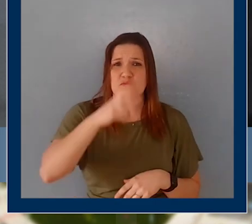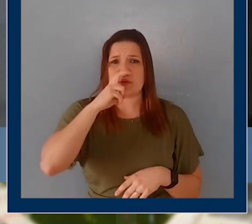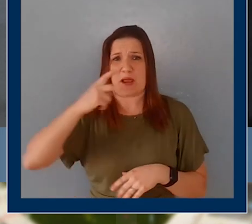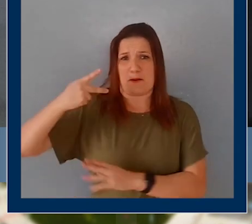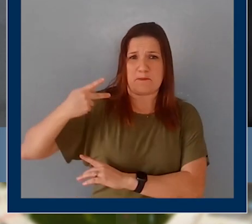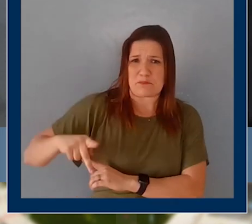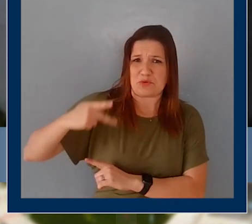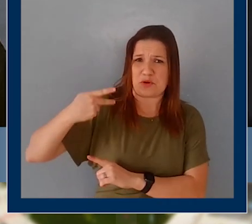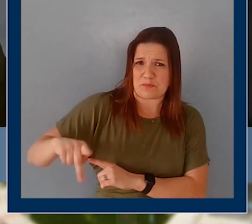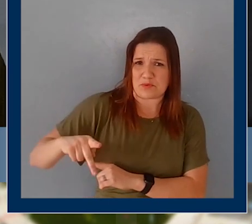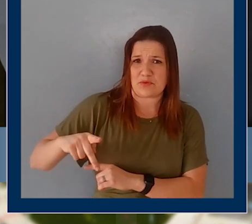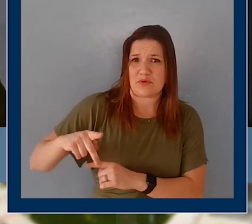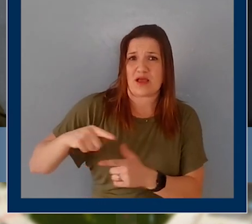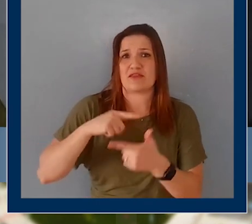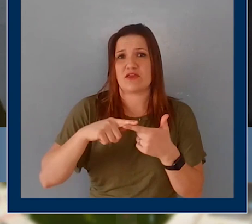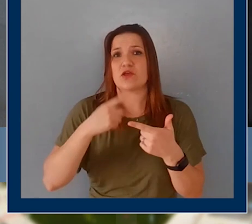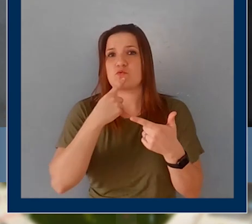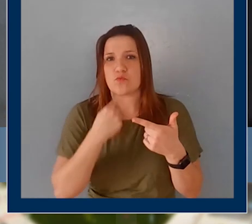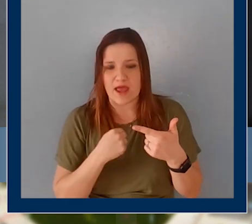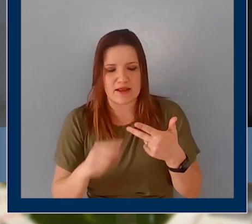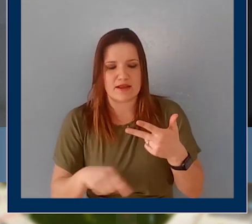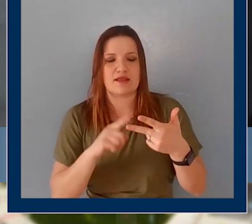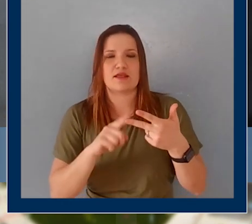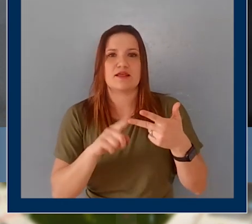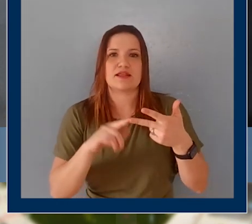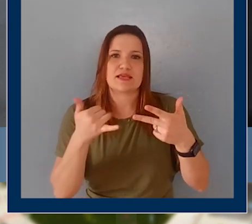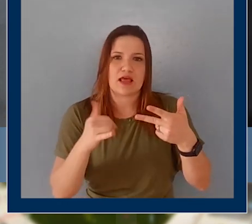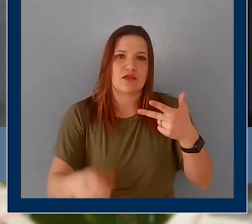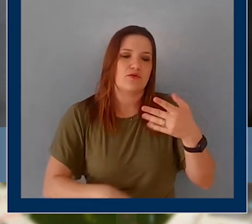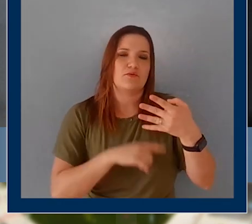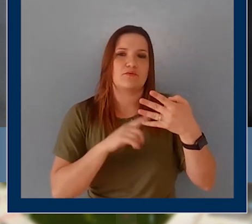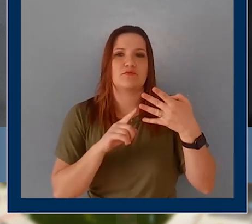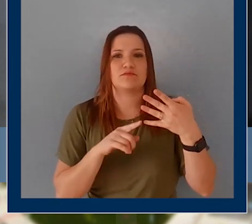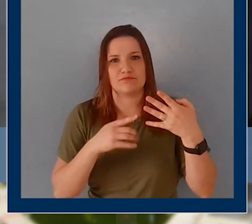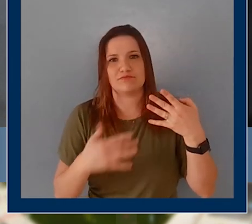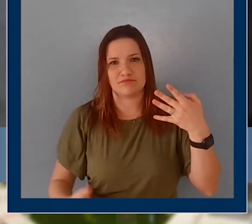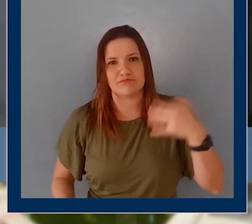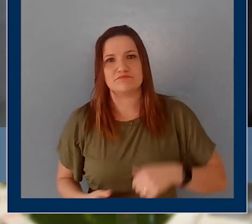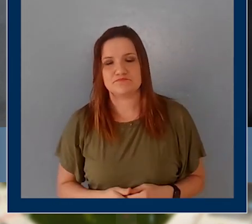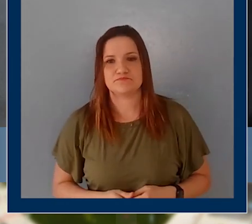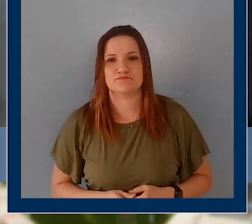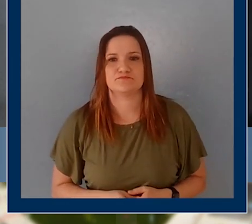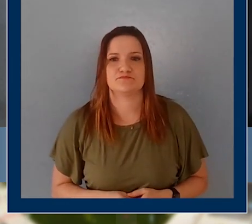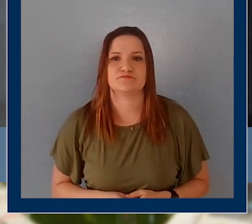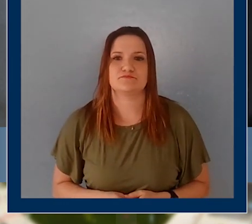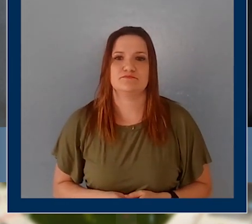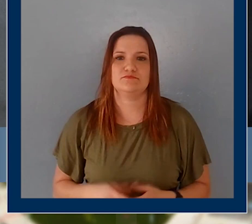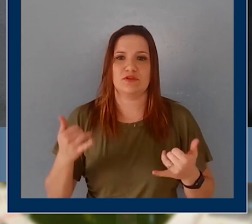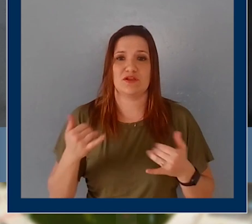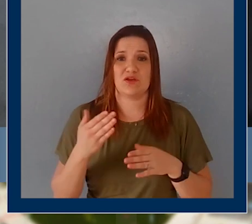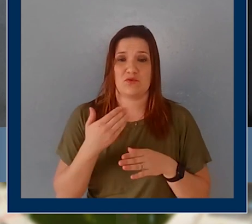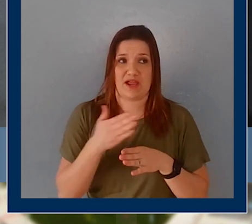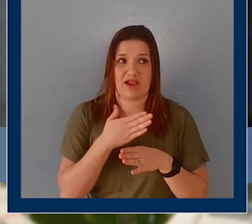over the last 7 days, it's 19.7. We are literally averaging 400 new